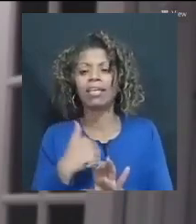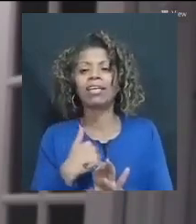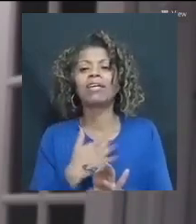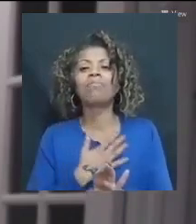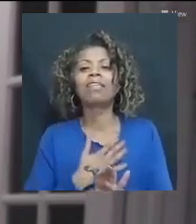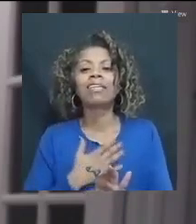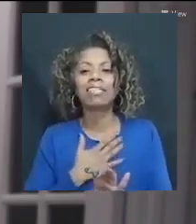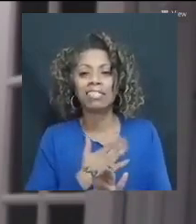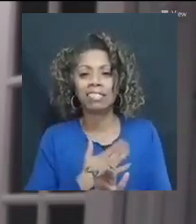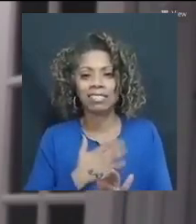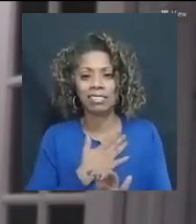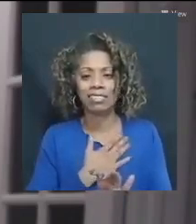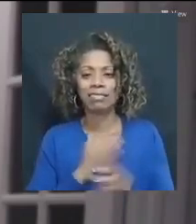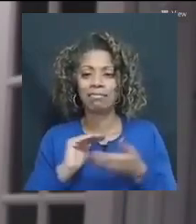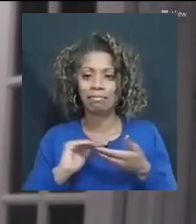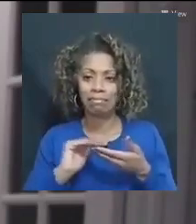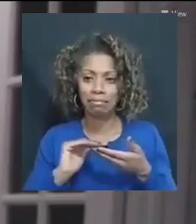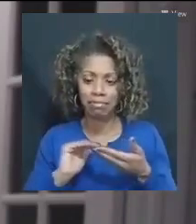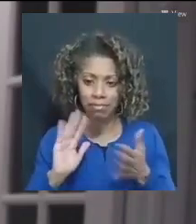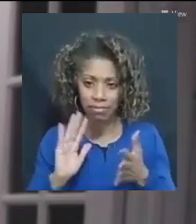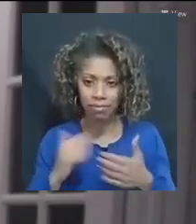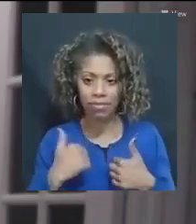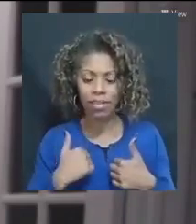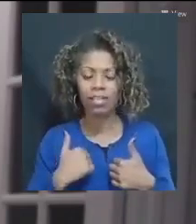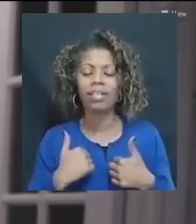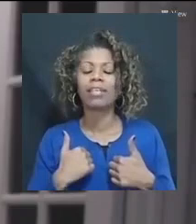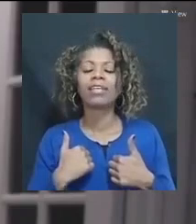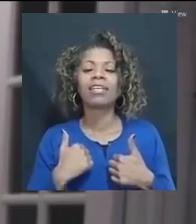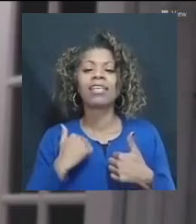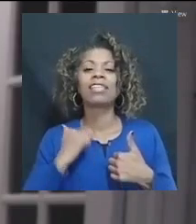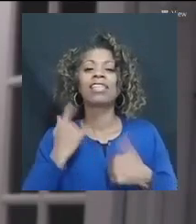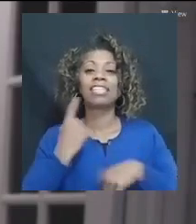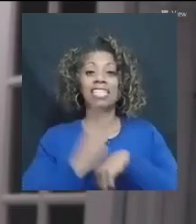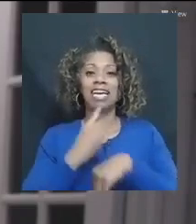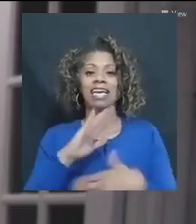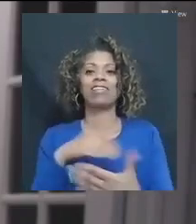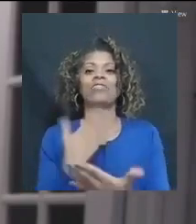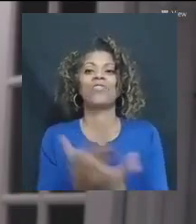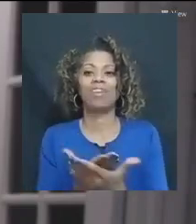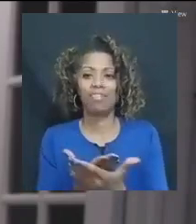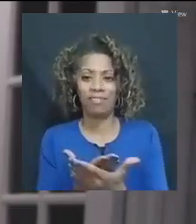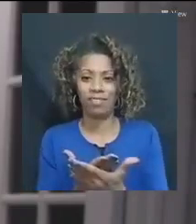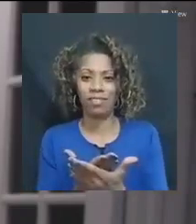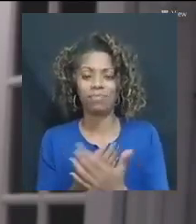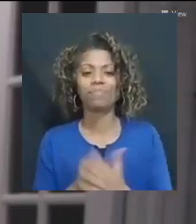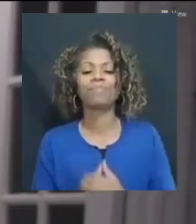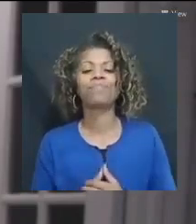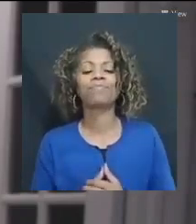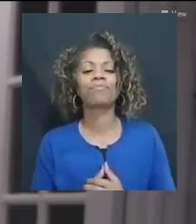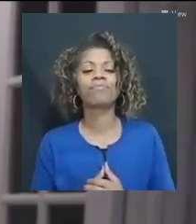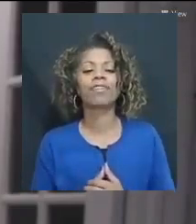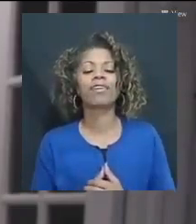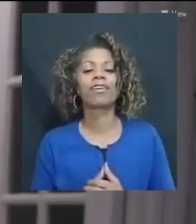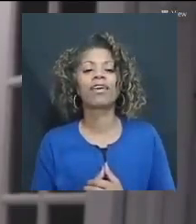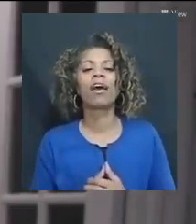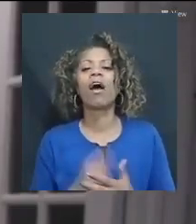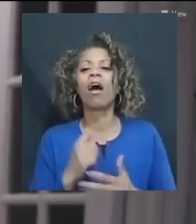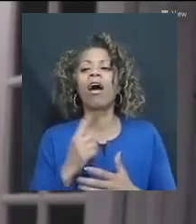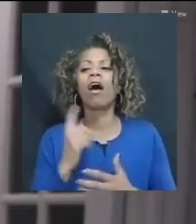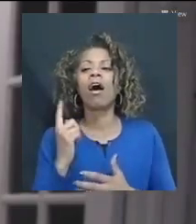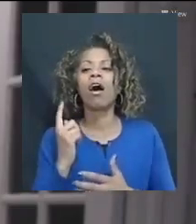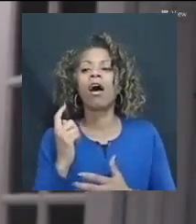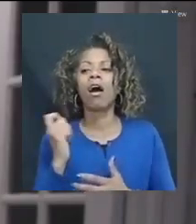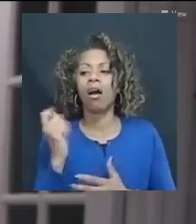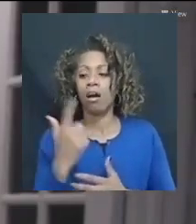to bring this together, and we're glad we're finally all here. I also want to make sure I acknowledge all the folks who are serving as community leaders, all those folks coming in from V+. There's